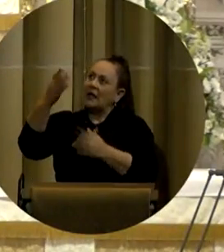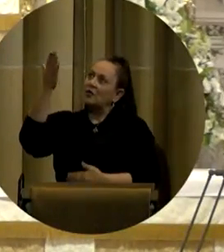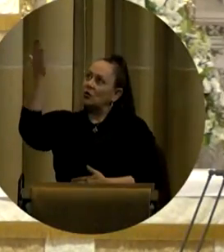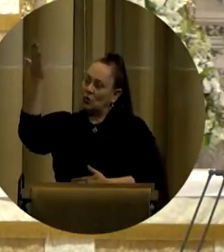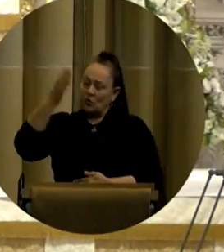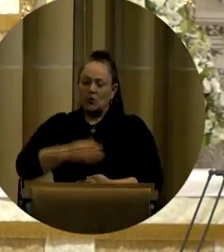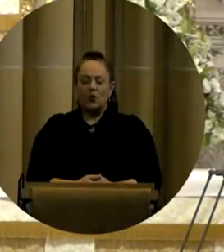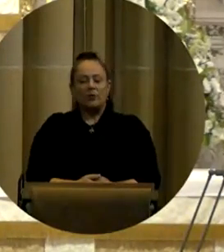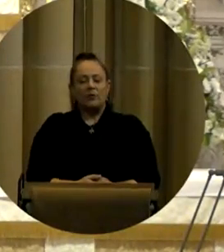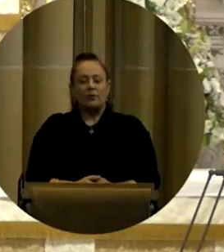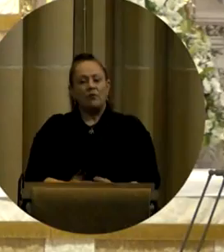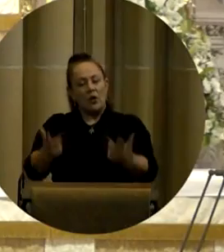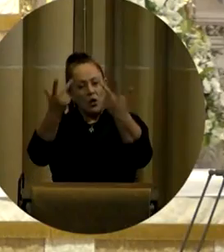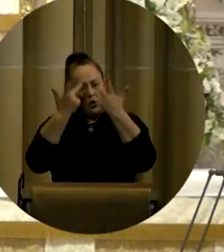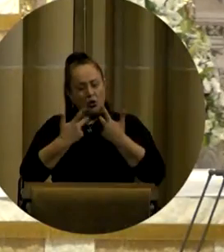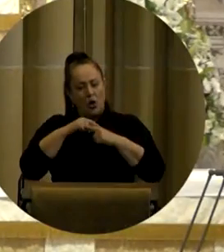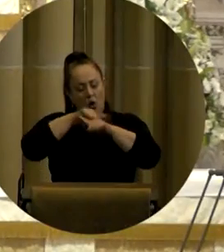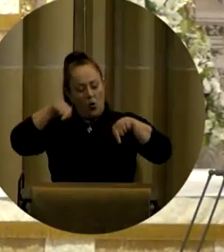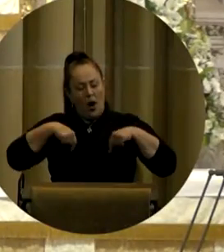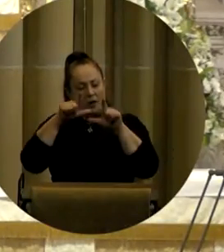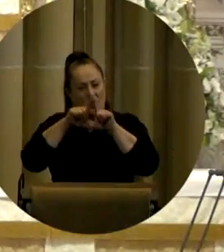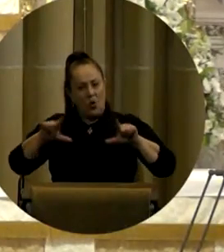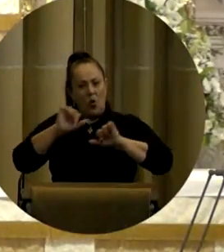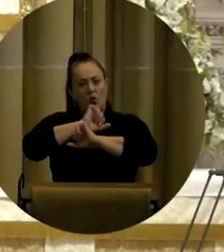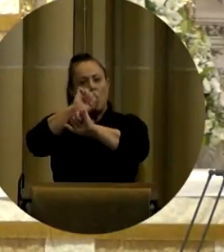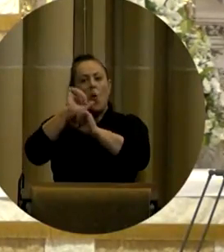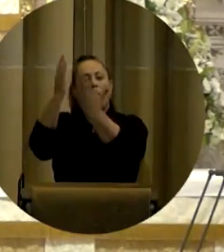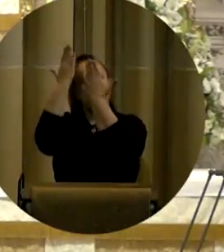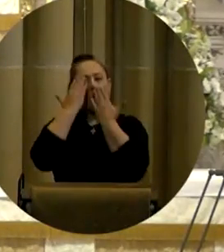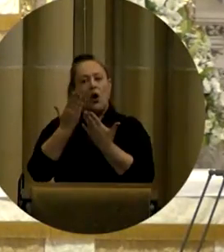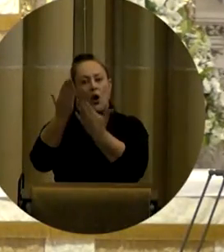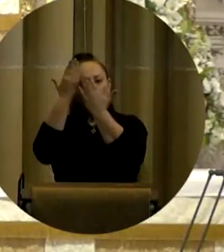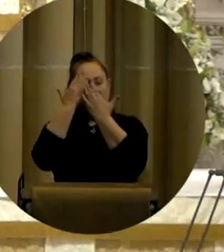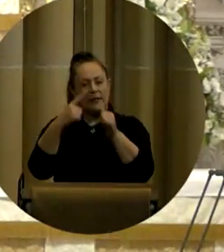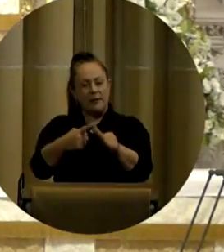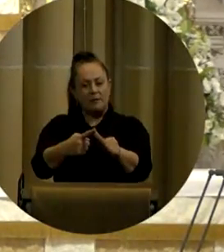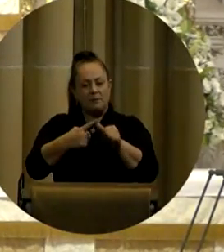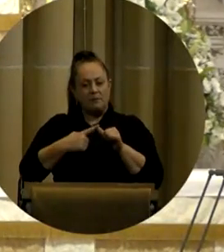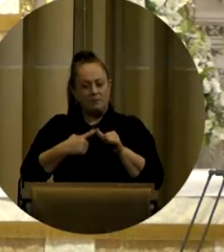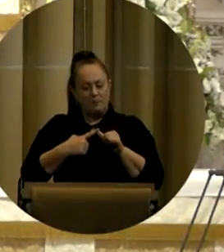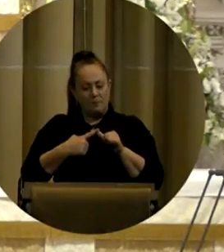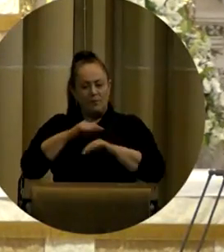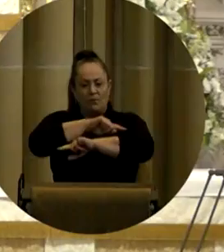Show us, O Lord, your mercy. And grant us your